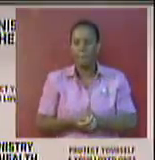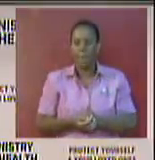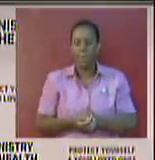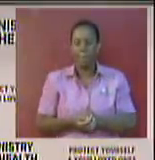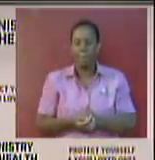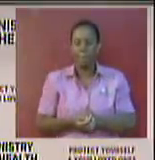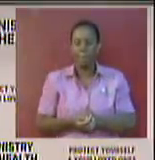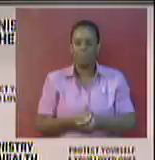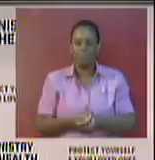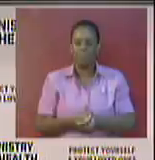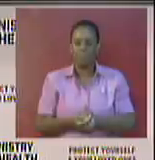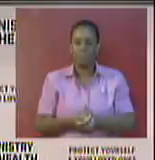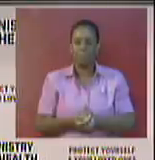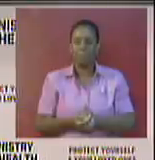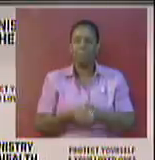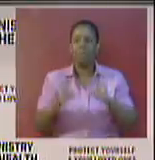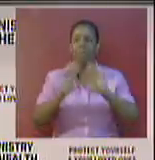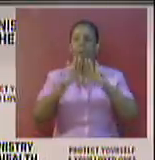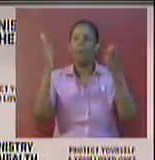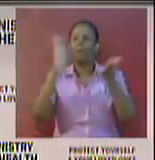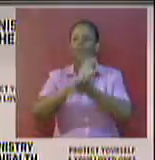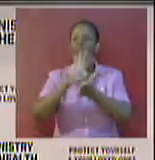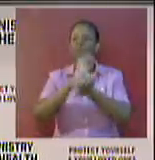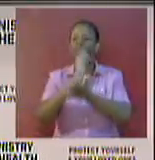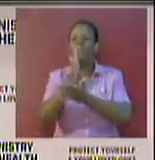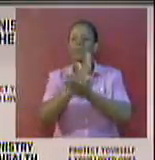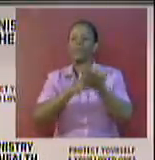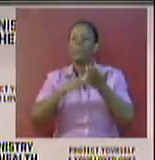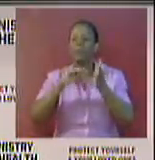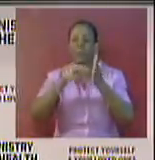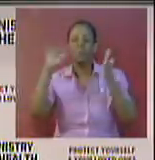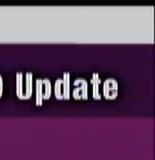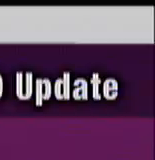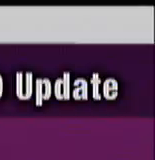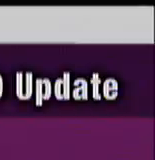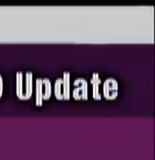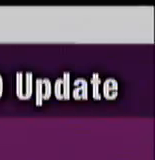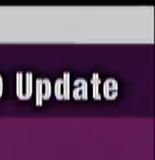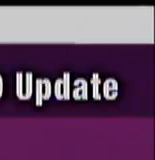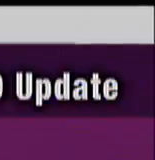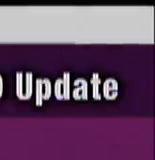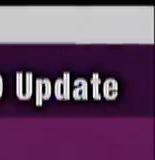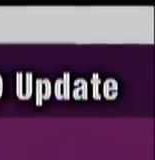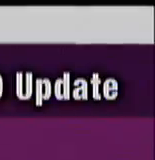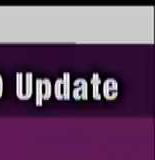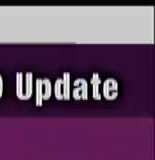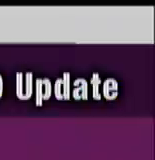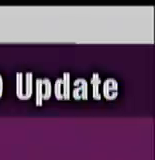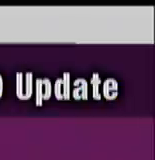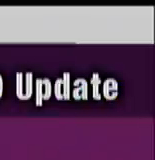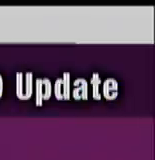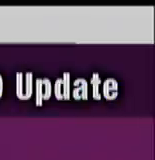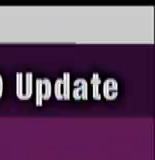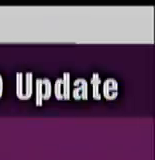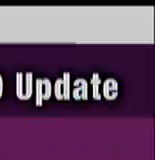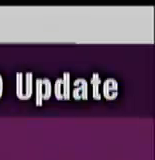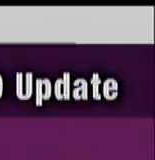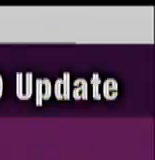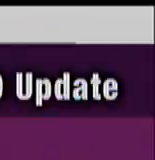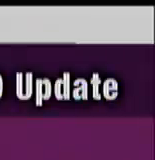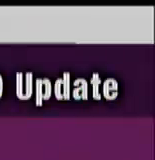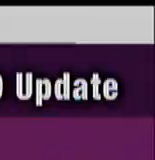particular students. A while ago, the education minister would have, in an interview, said that there would be nurses